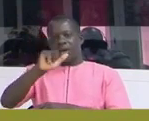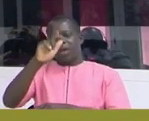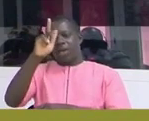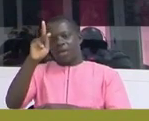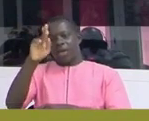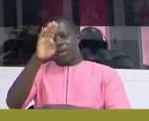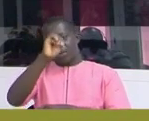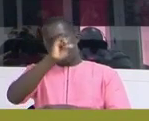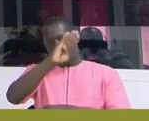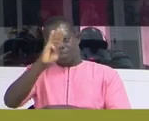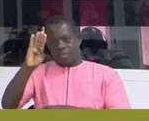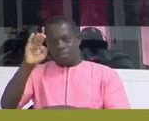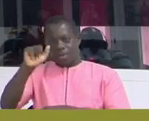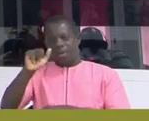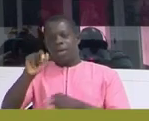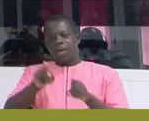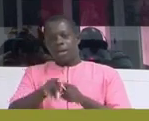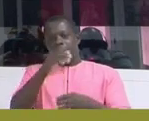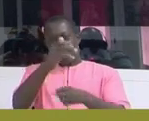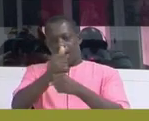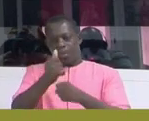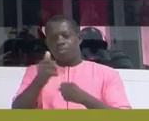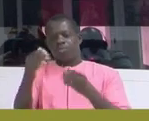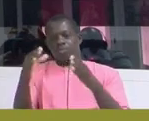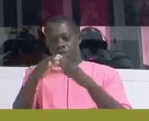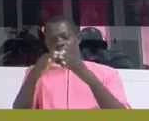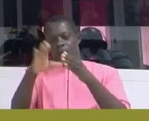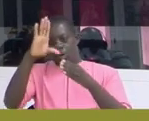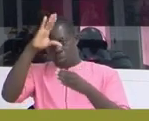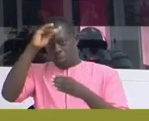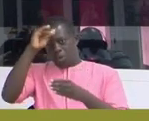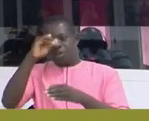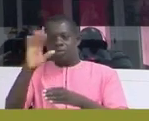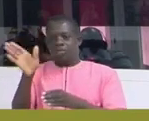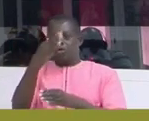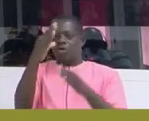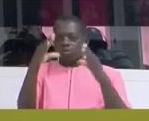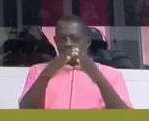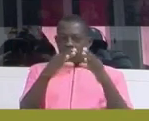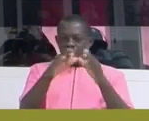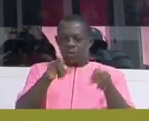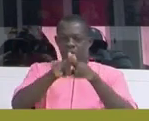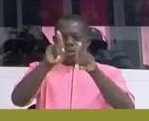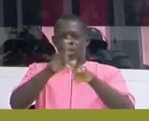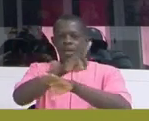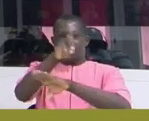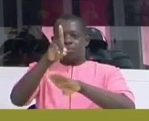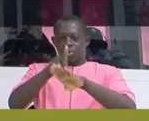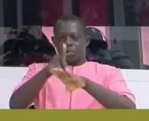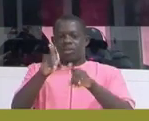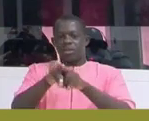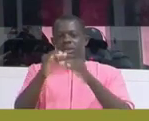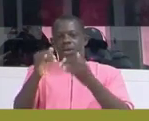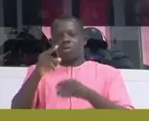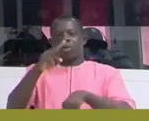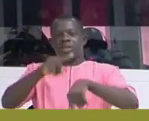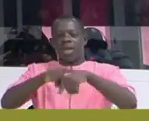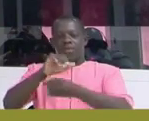We called and he mobilized these boys for us. We took them to the